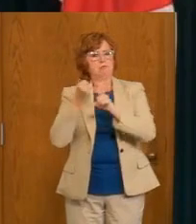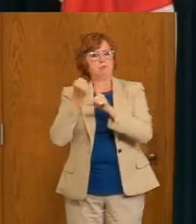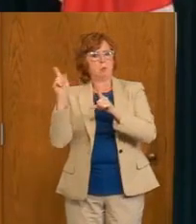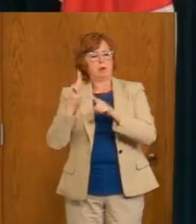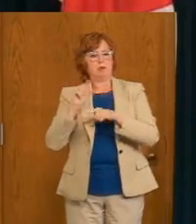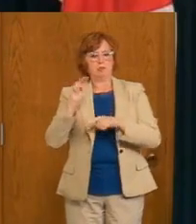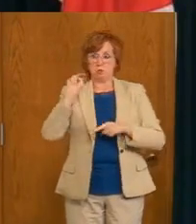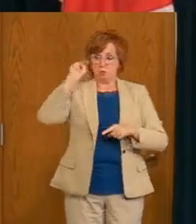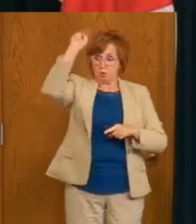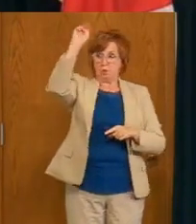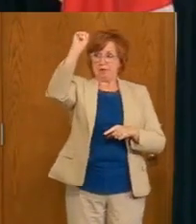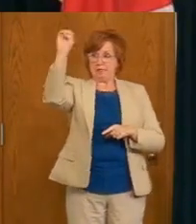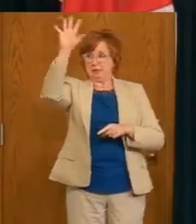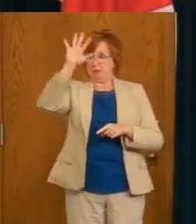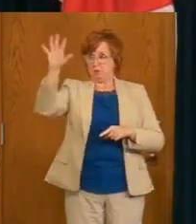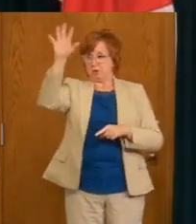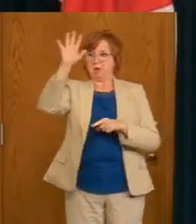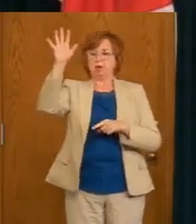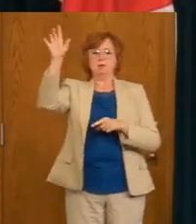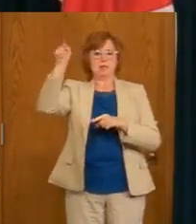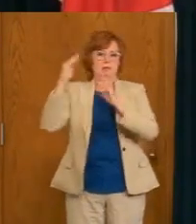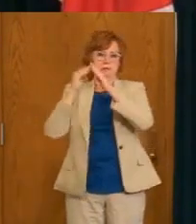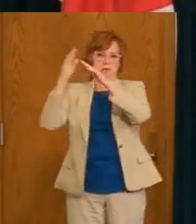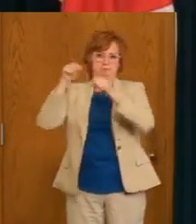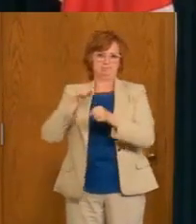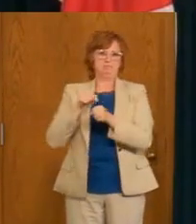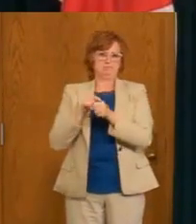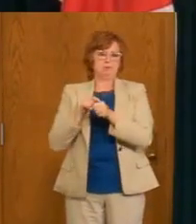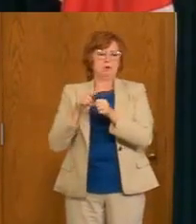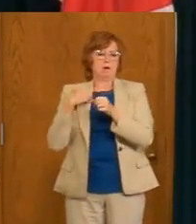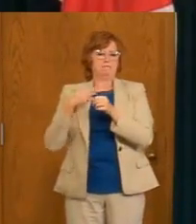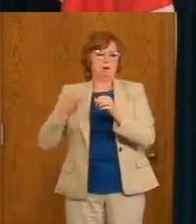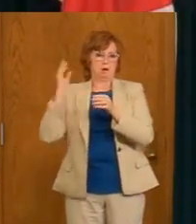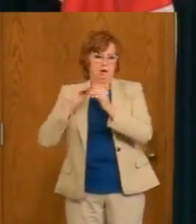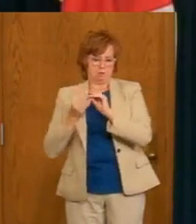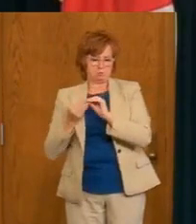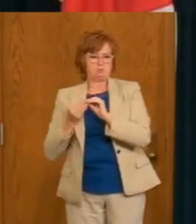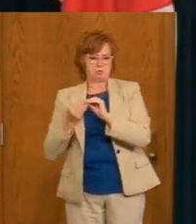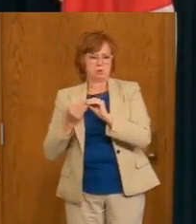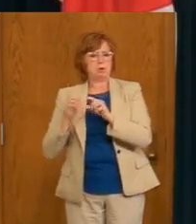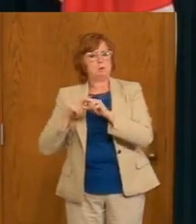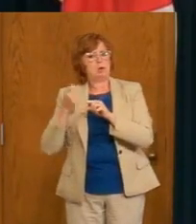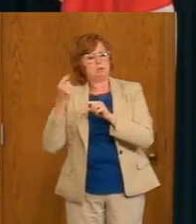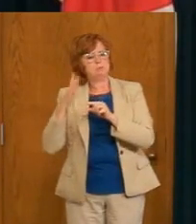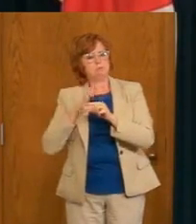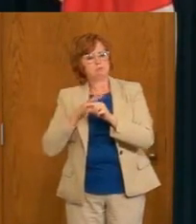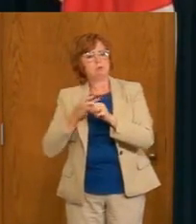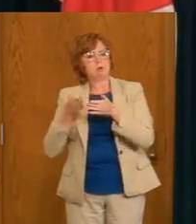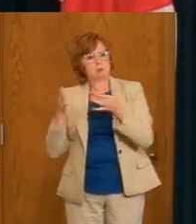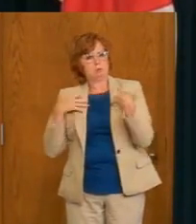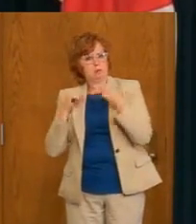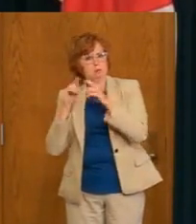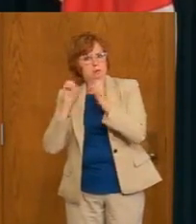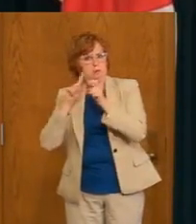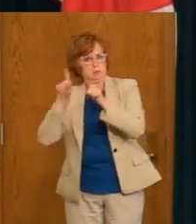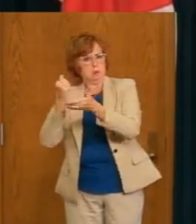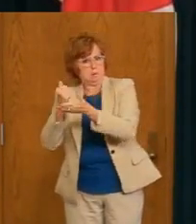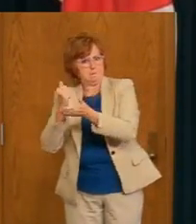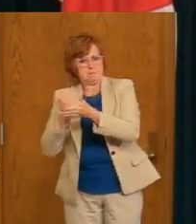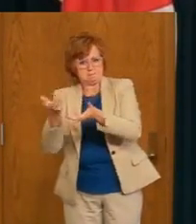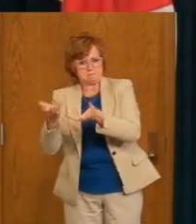number one advice that we can give anyone from this point forward: take some time, go out, make your appointment, and get vaccinated. Dr.